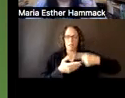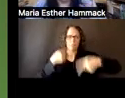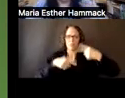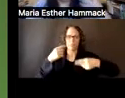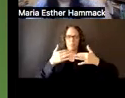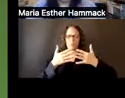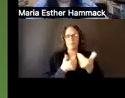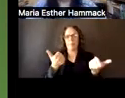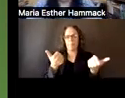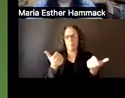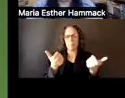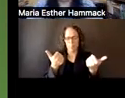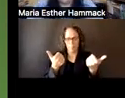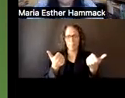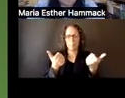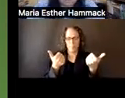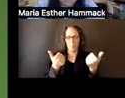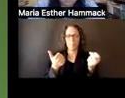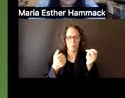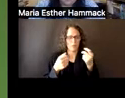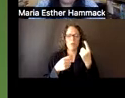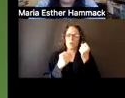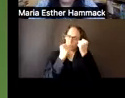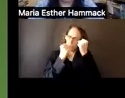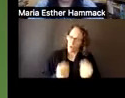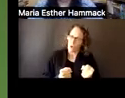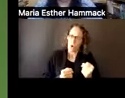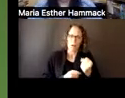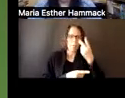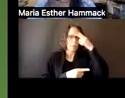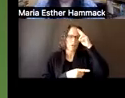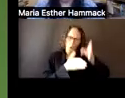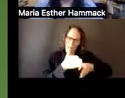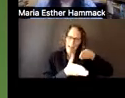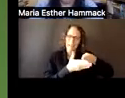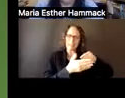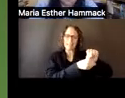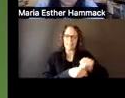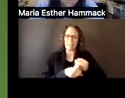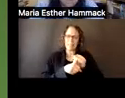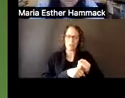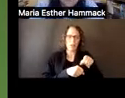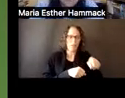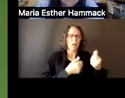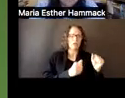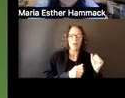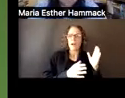and anti-slavery factions in Mexico that were attempting to rid the country of